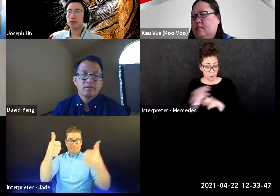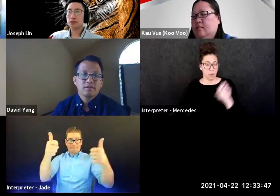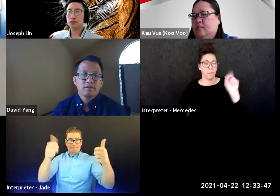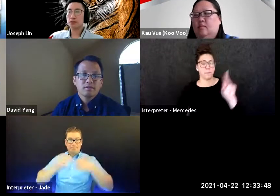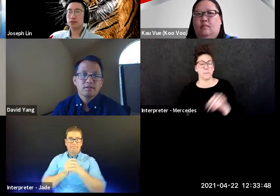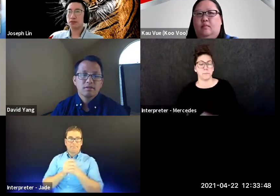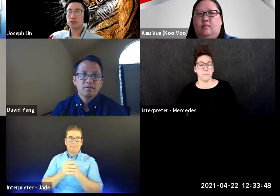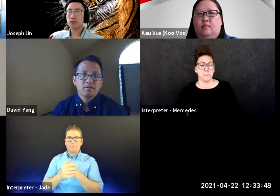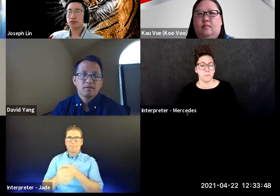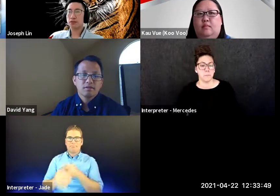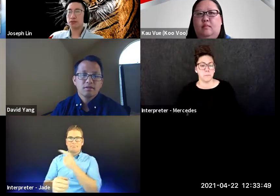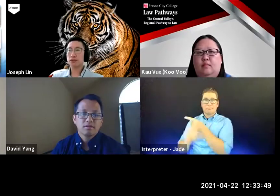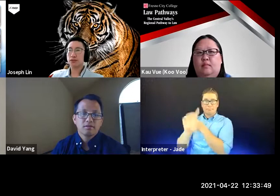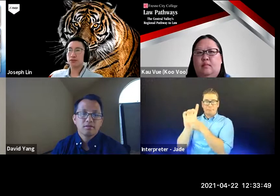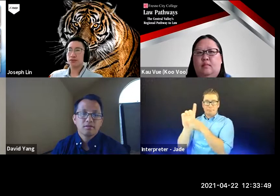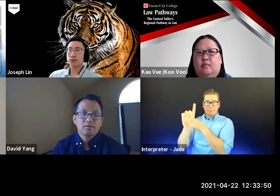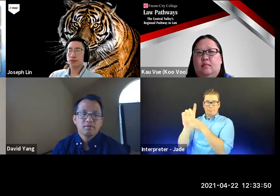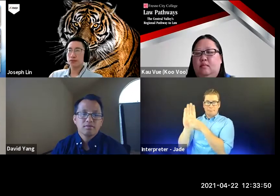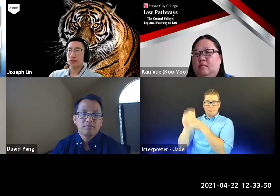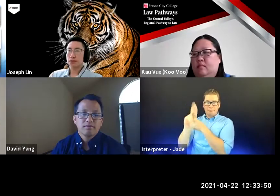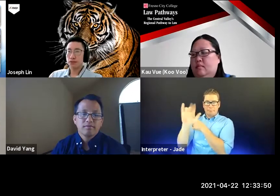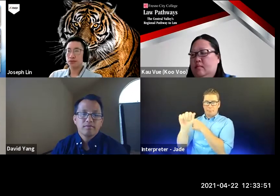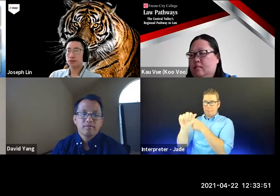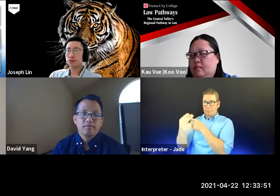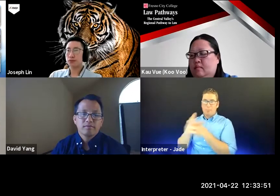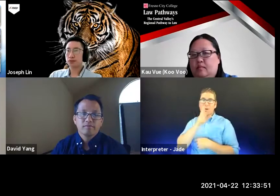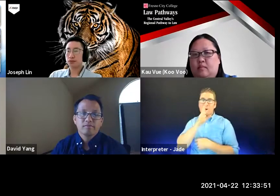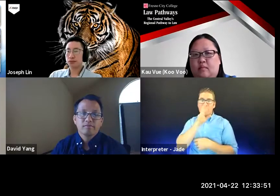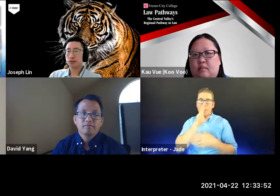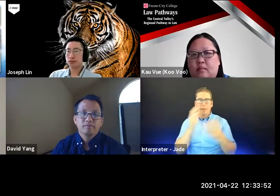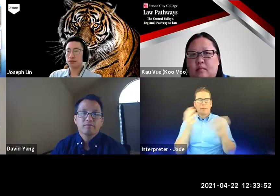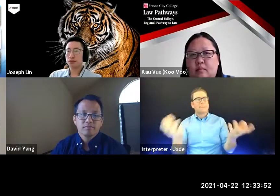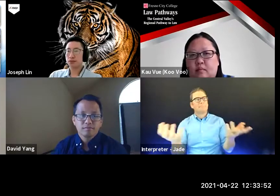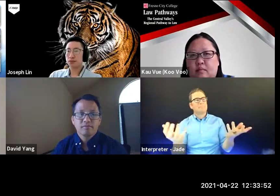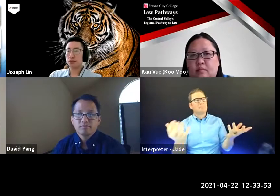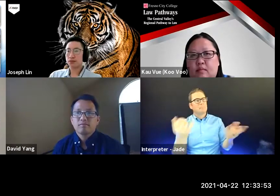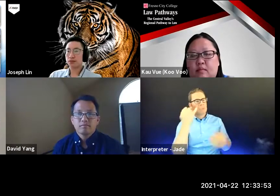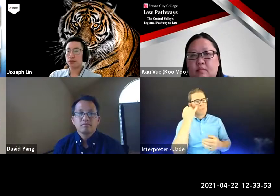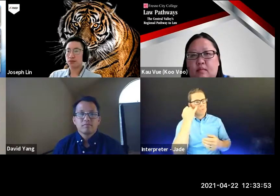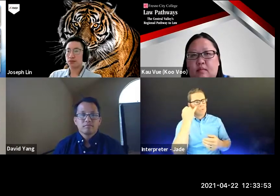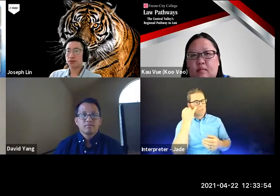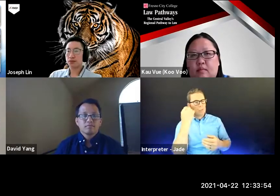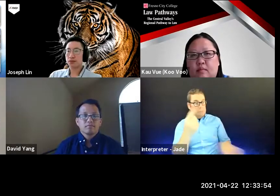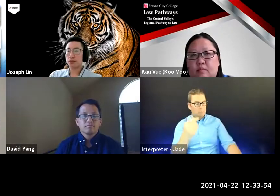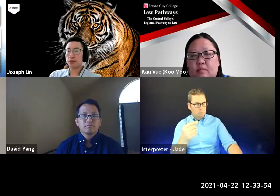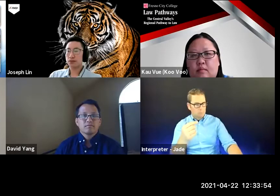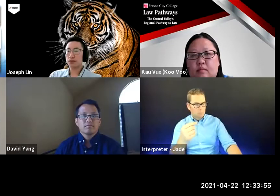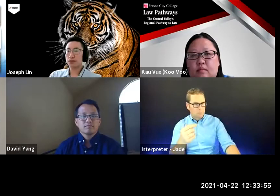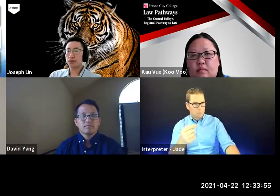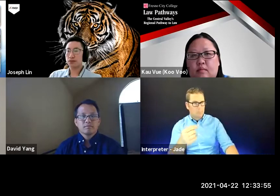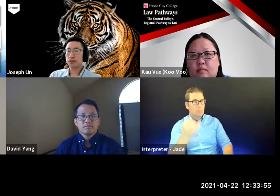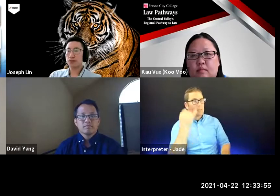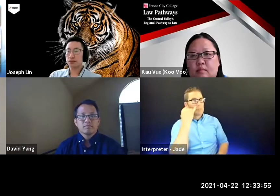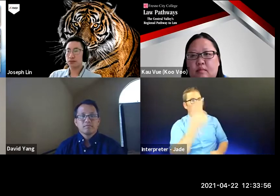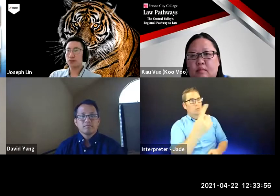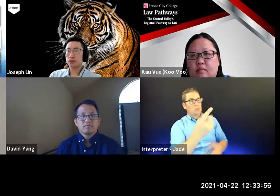Well, when you're offered an opportunity to take on an additional assignment, you should take it on because you'll learn a lot from